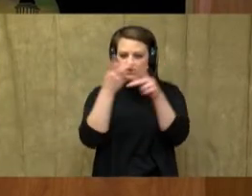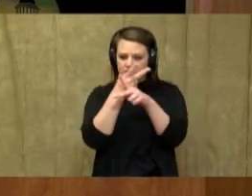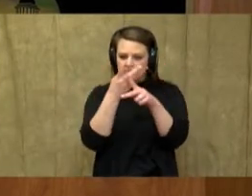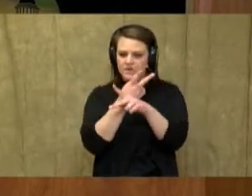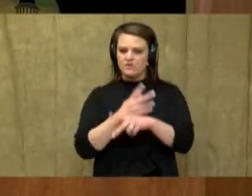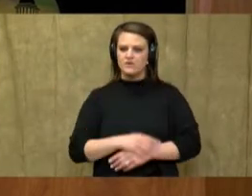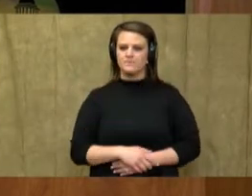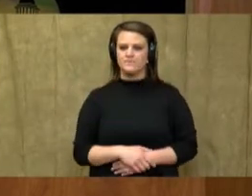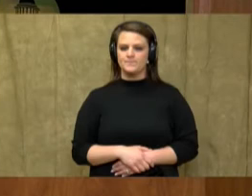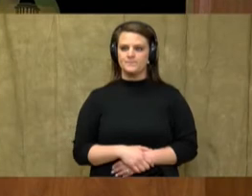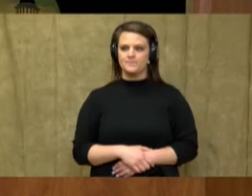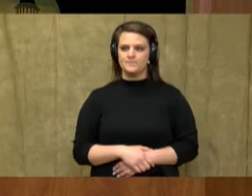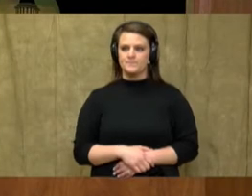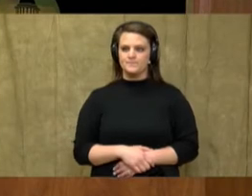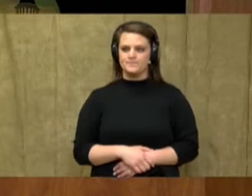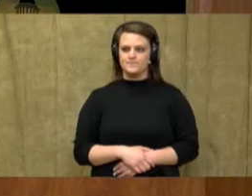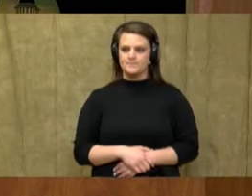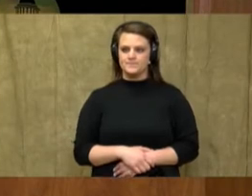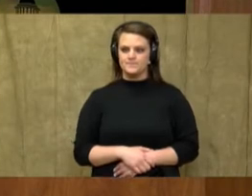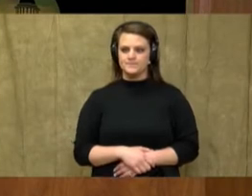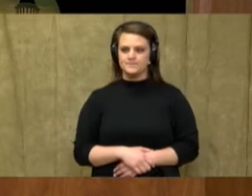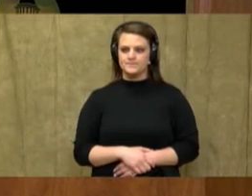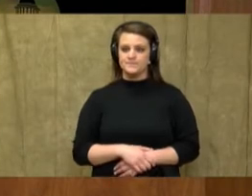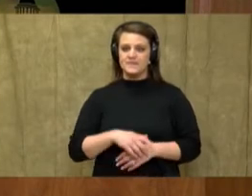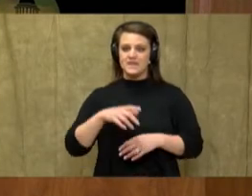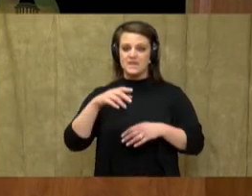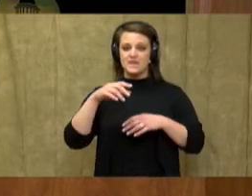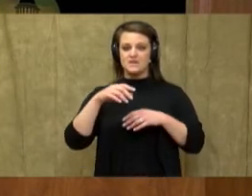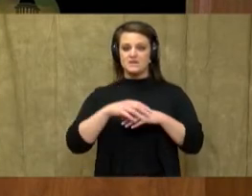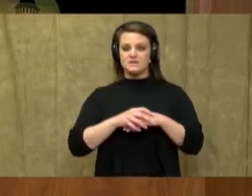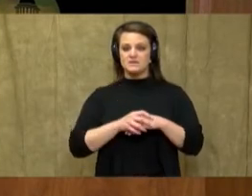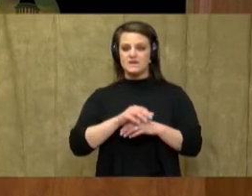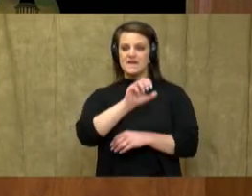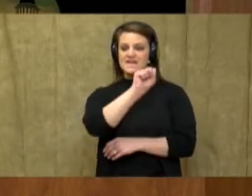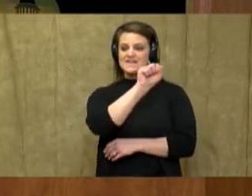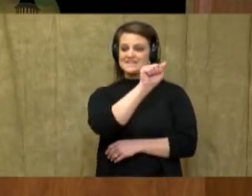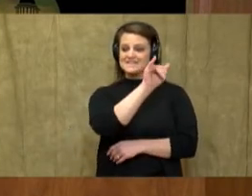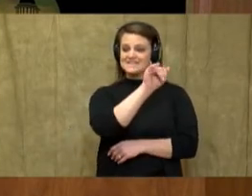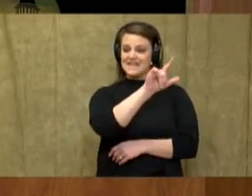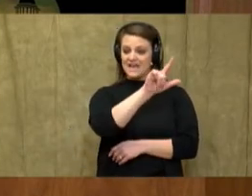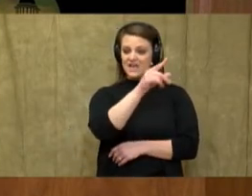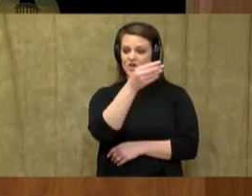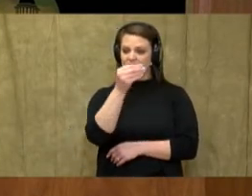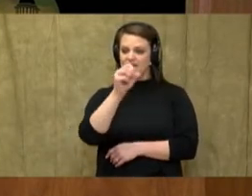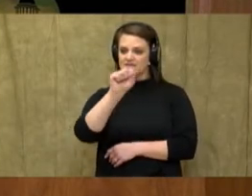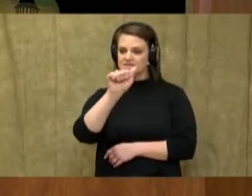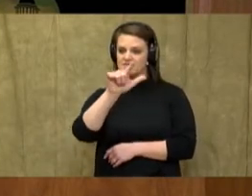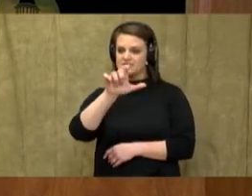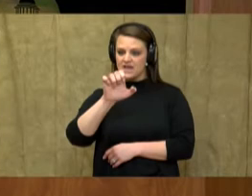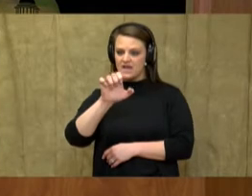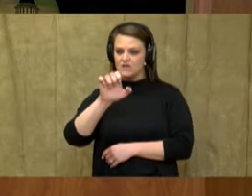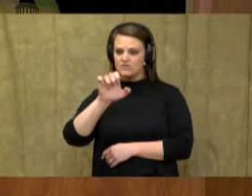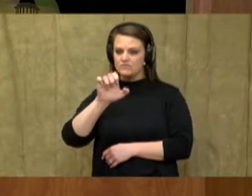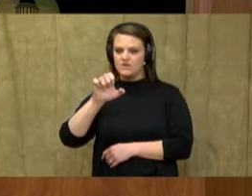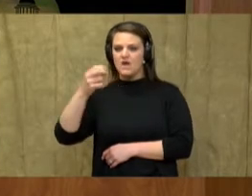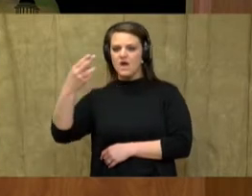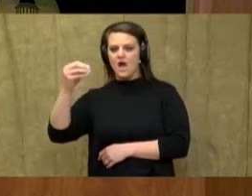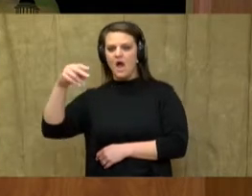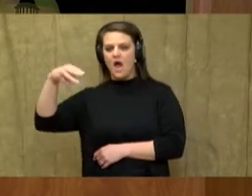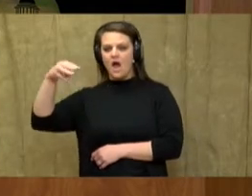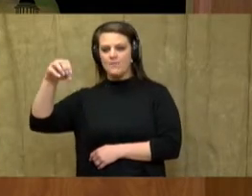what homophone is. Sail and sail are homophones. Okay, well, you have